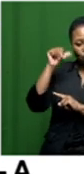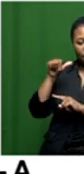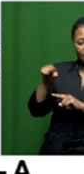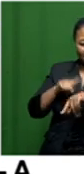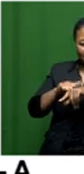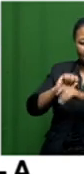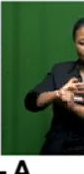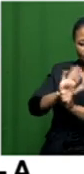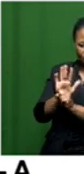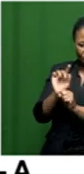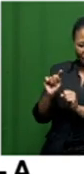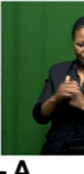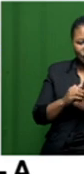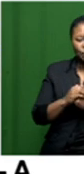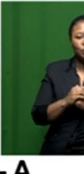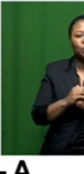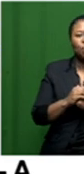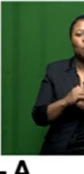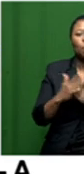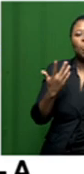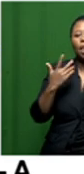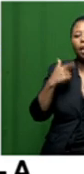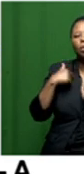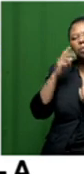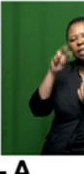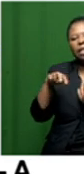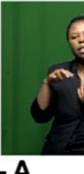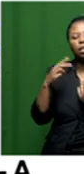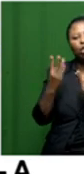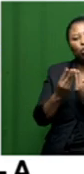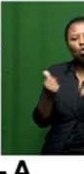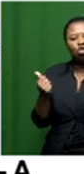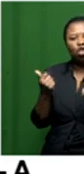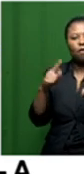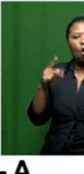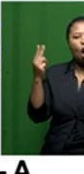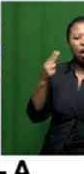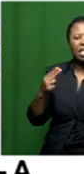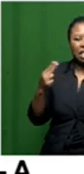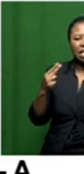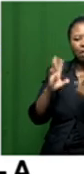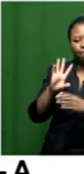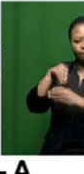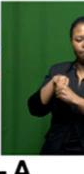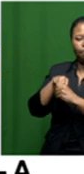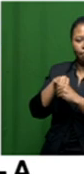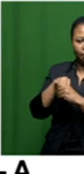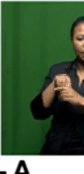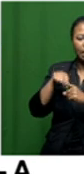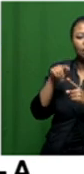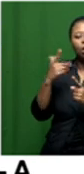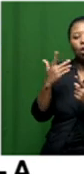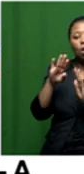pandemic. So we really needed to find ways of creating solutions for contemporary artists. So we started this residency